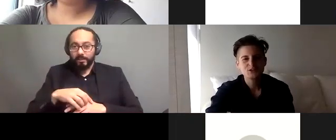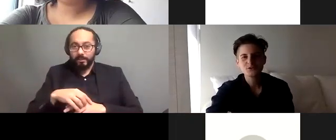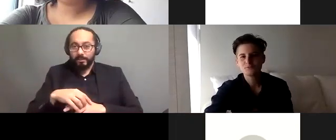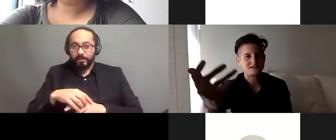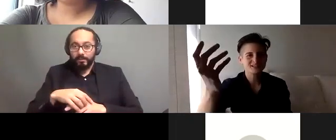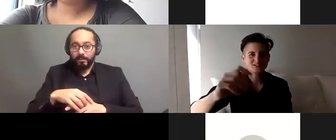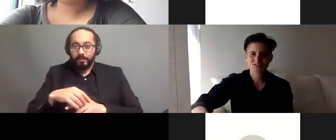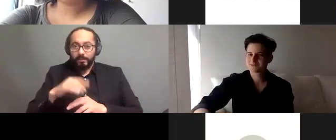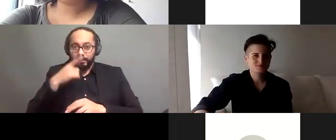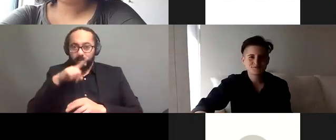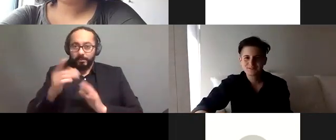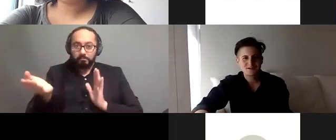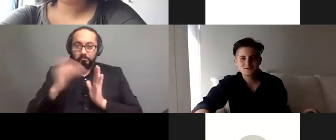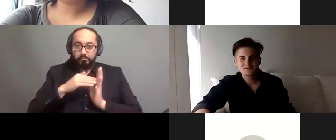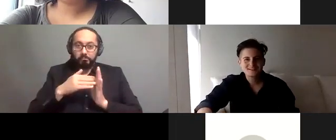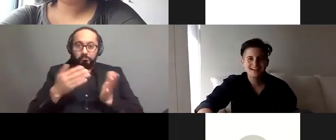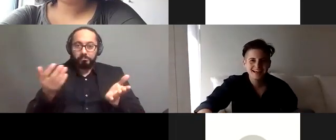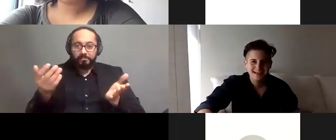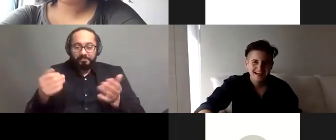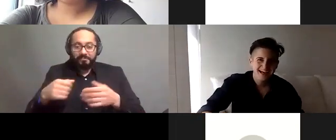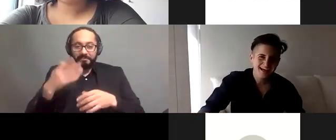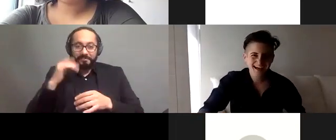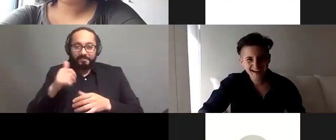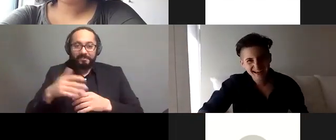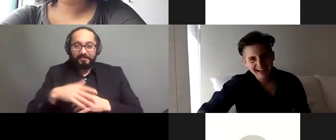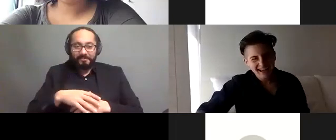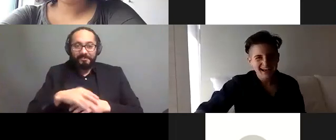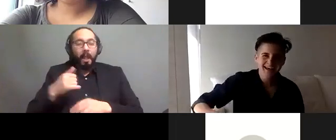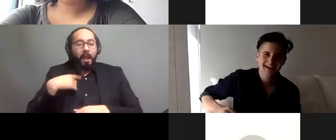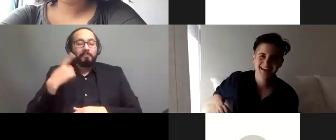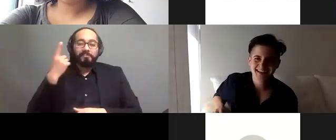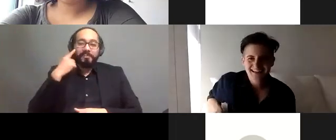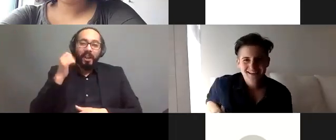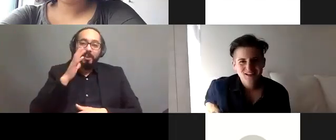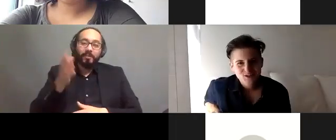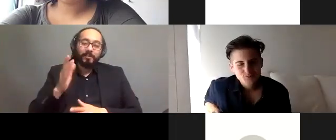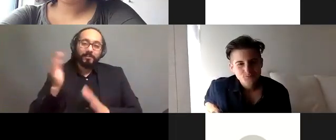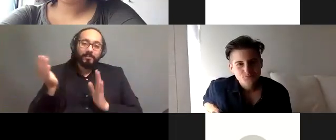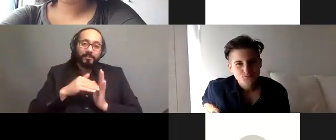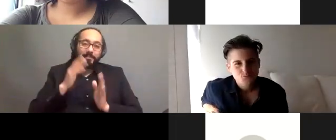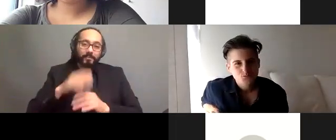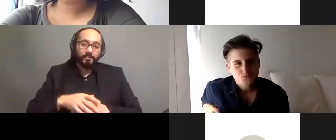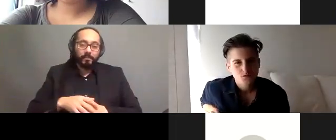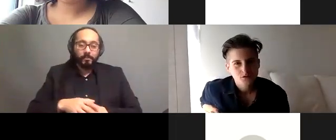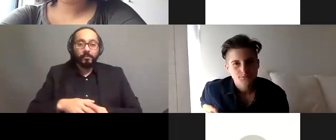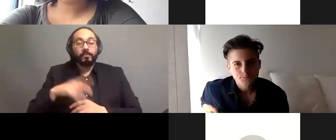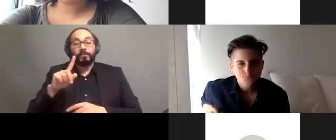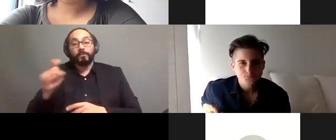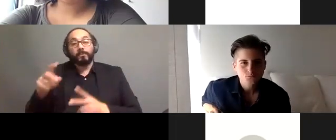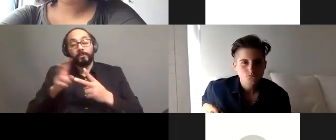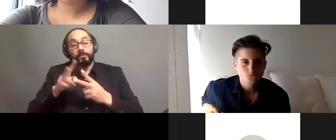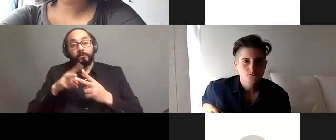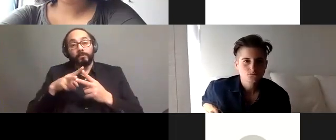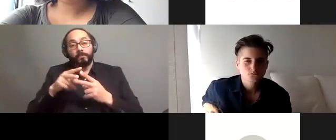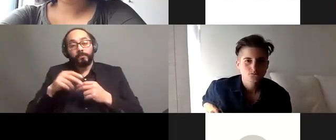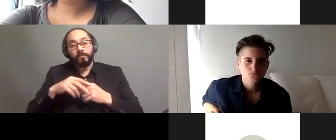Could you repeat it? Just okay. I kind of figured. Okay, it's a two-part question.